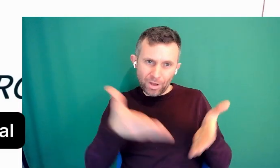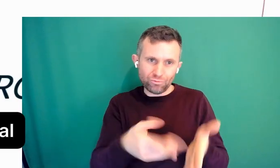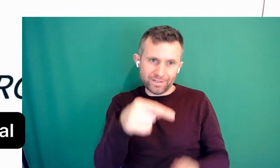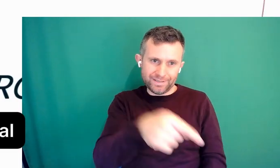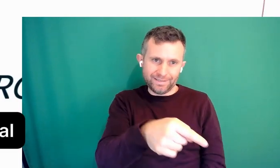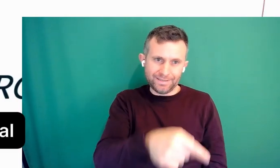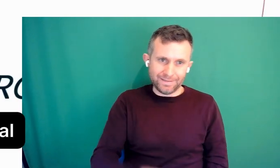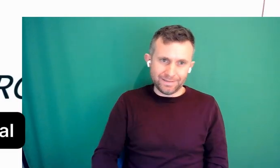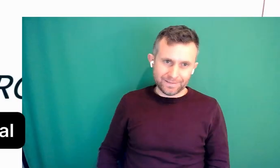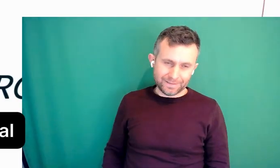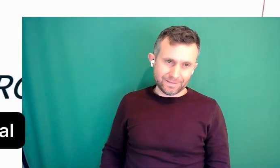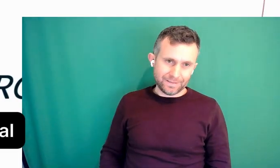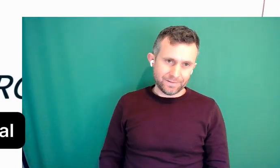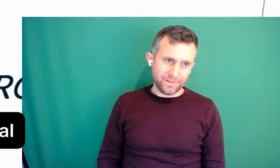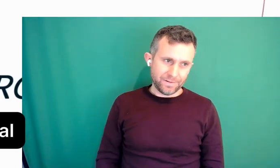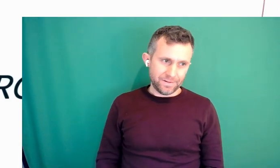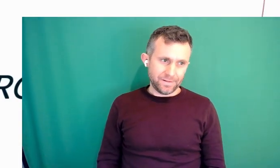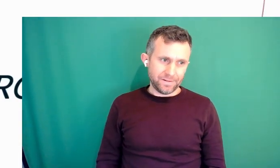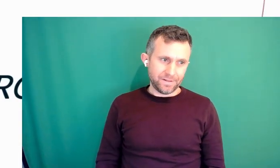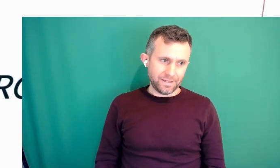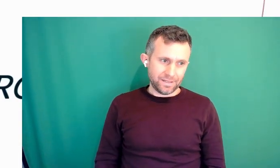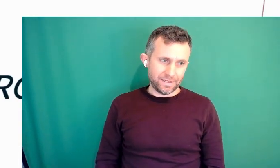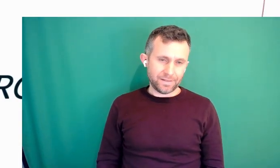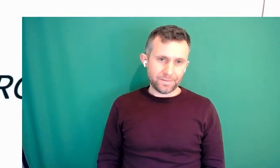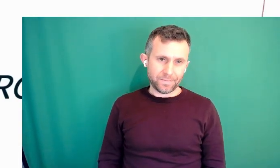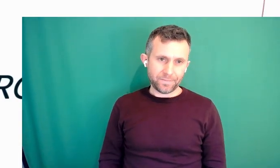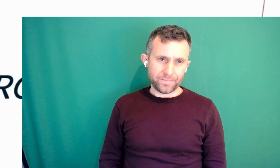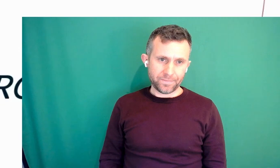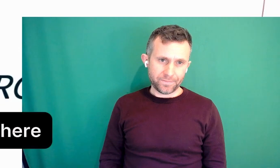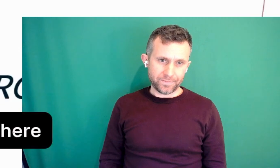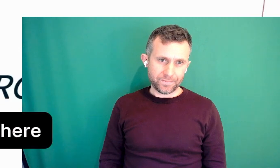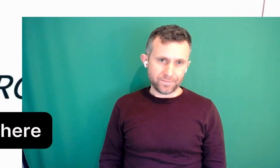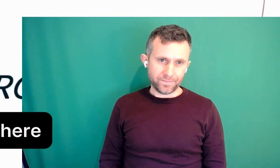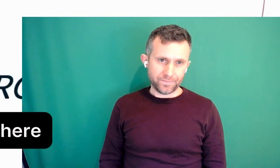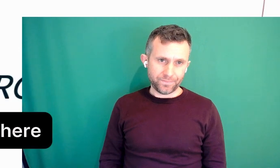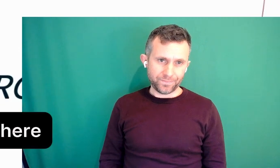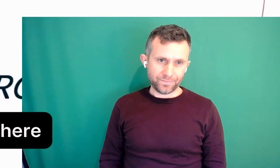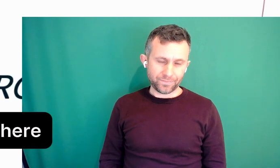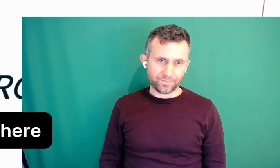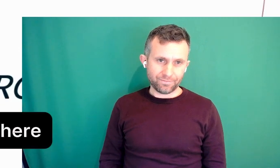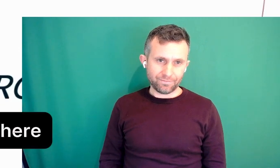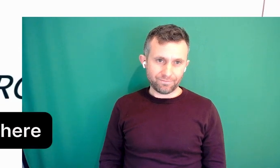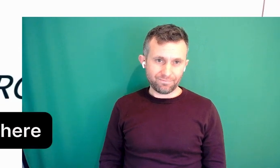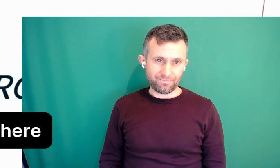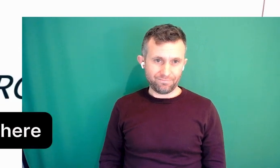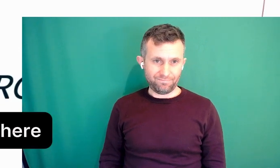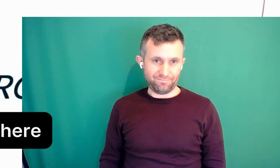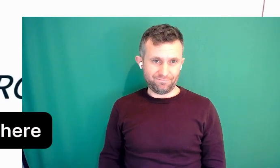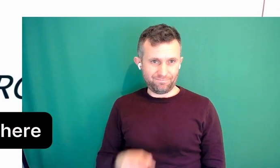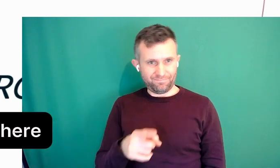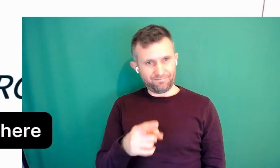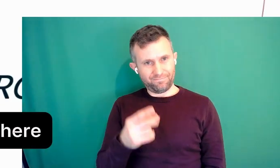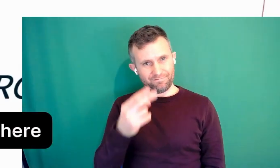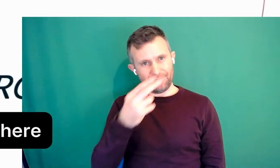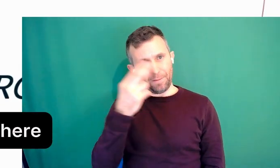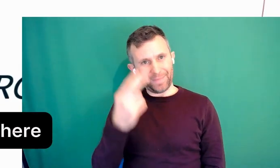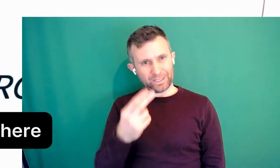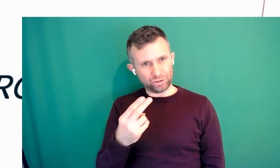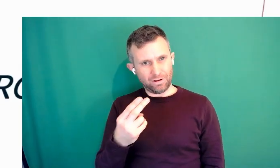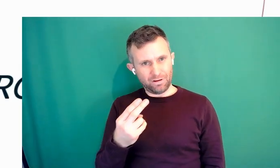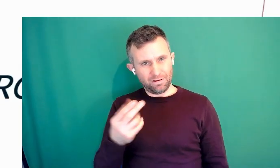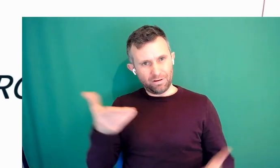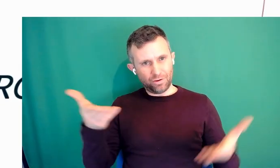Station, and Liverpool Cathedral. He knew the Soane Museum and was later a trustee